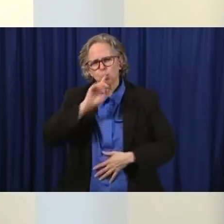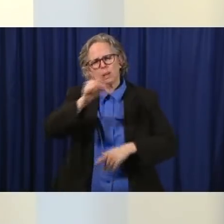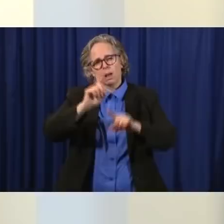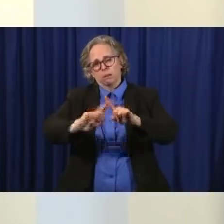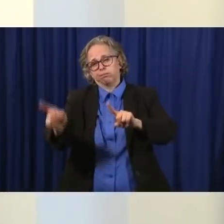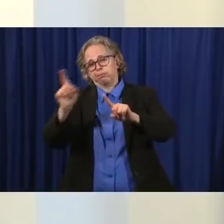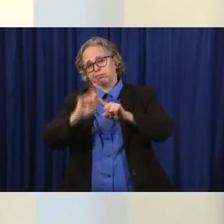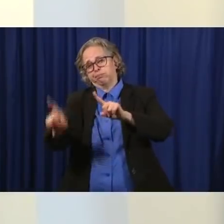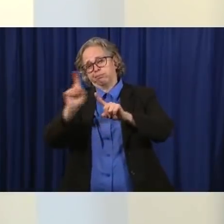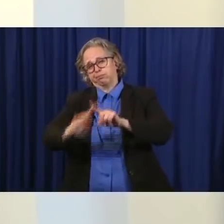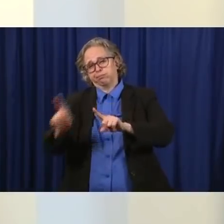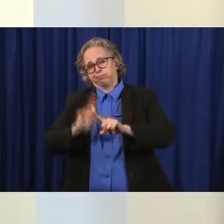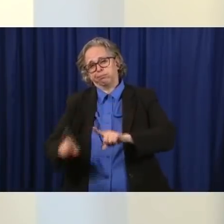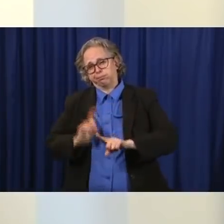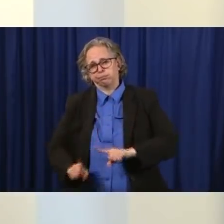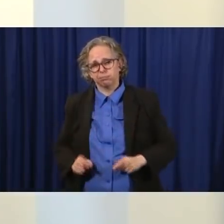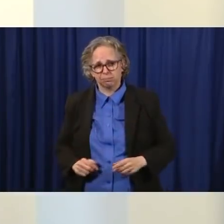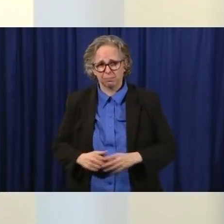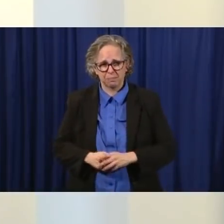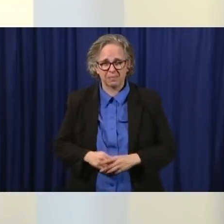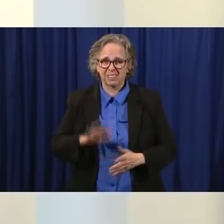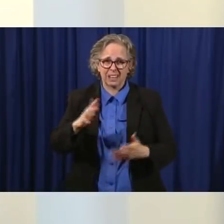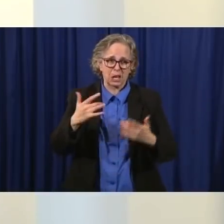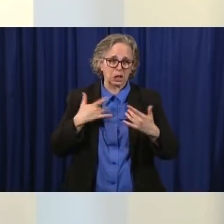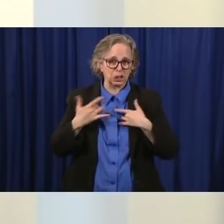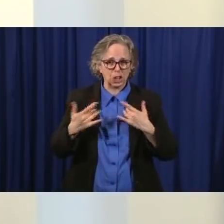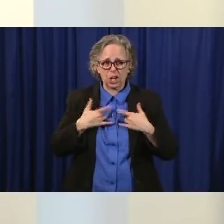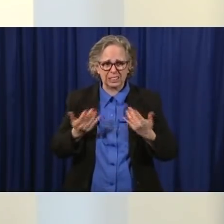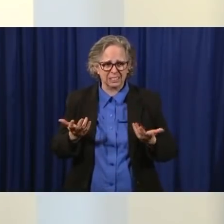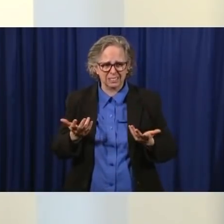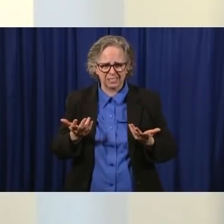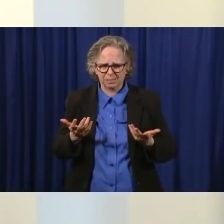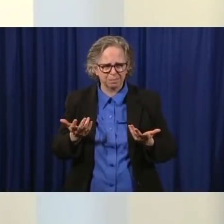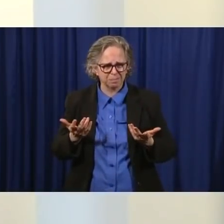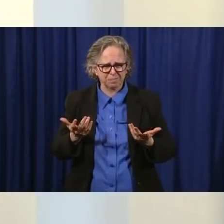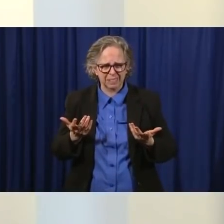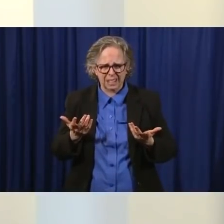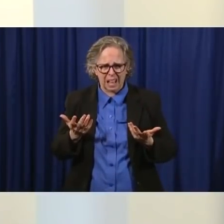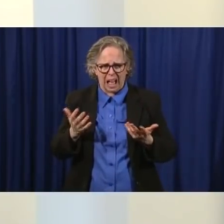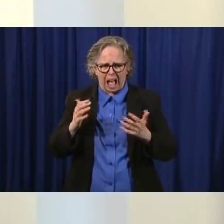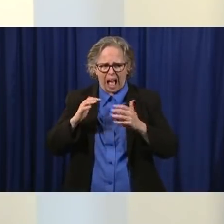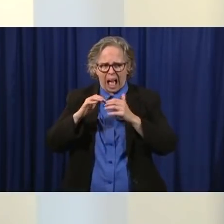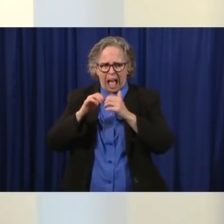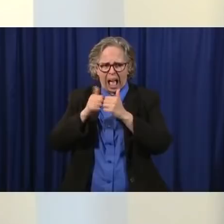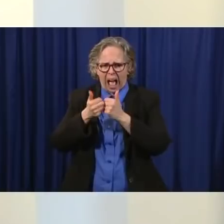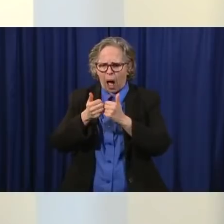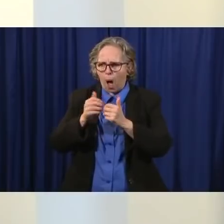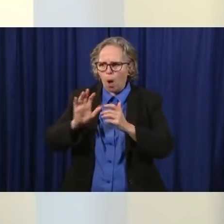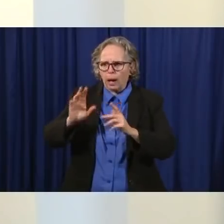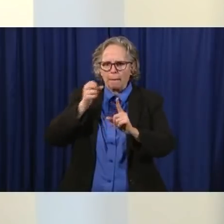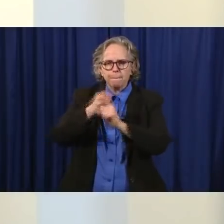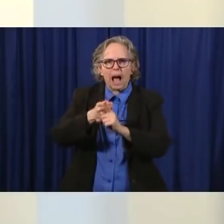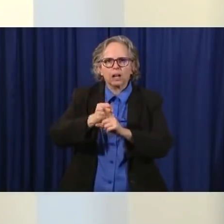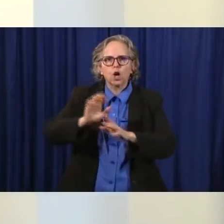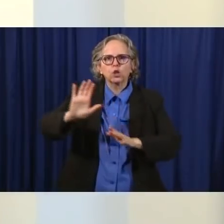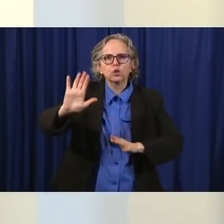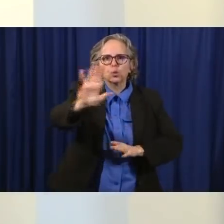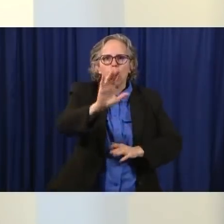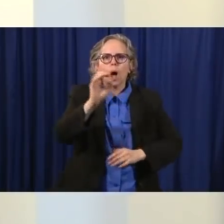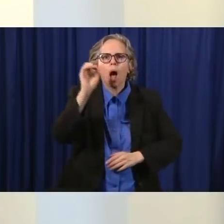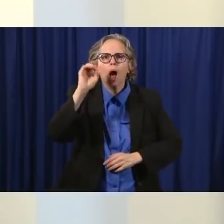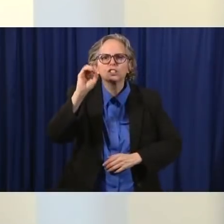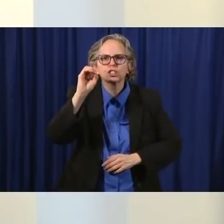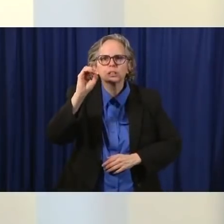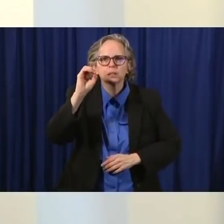has startled a lot of researchers, is the low oxygen levels, that we can have people walking around that normally would